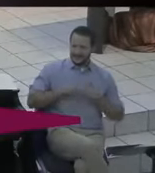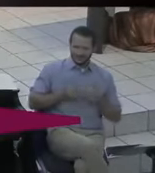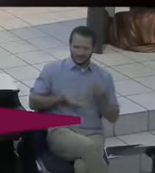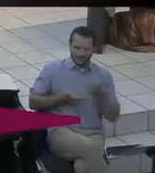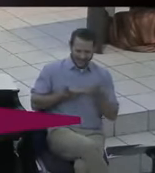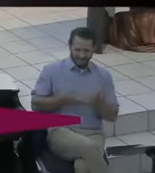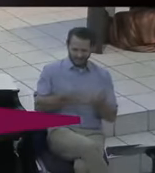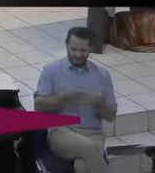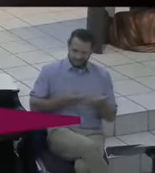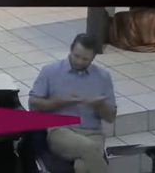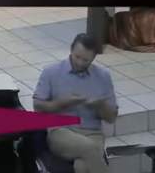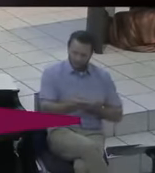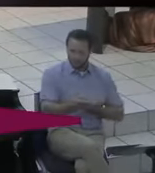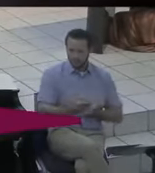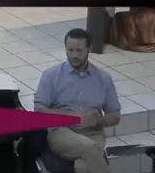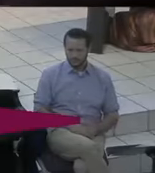through.